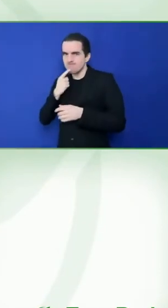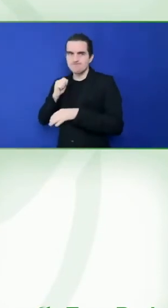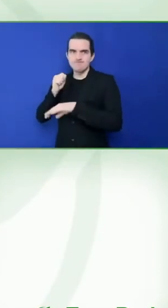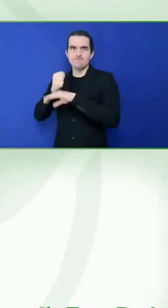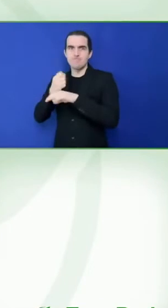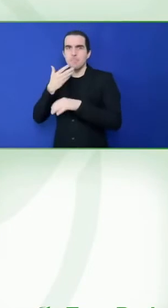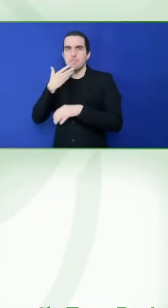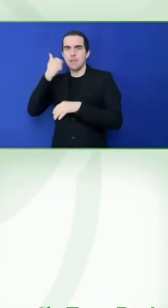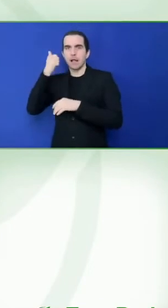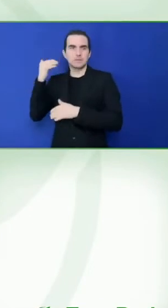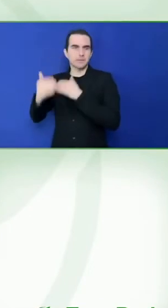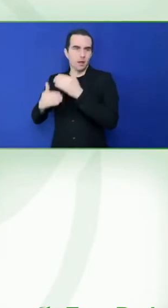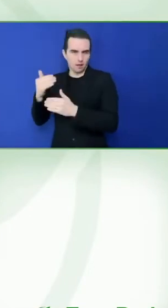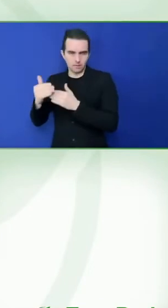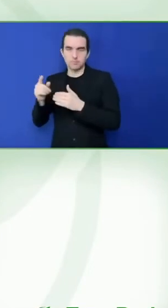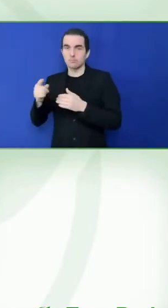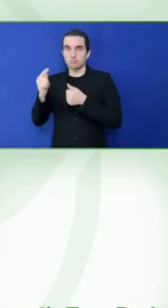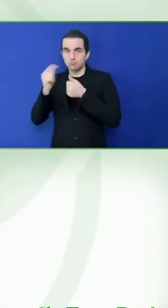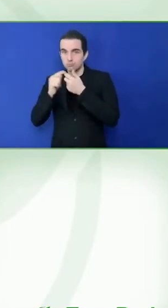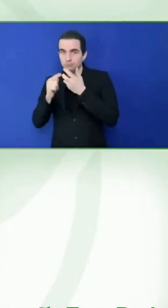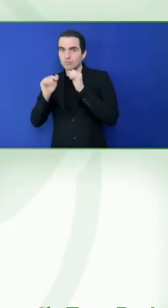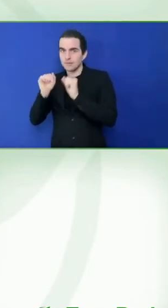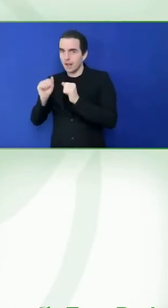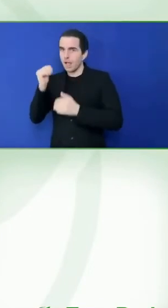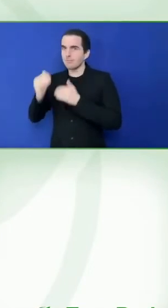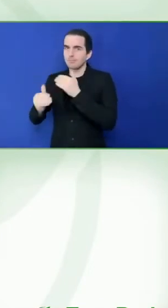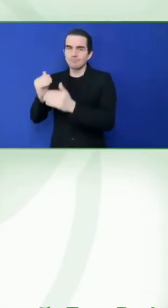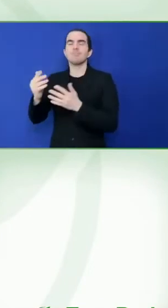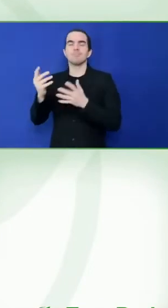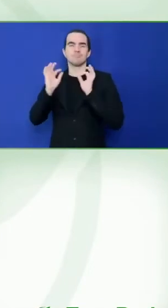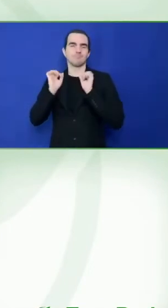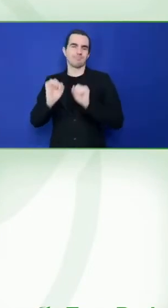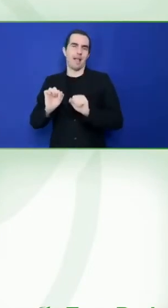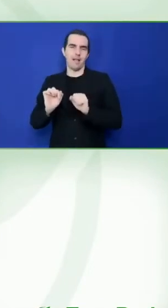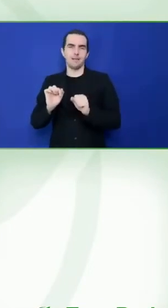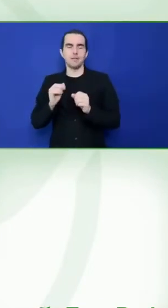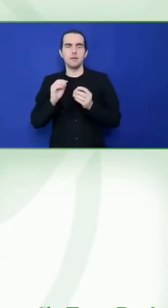to start with a couple of questions to the panelists.